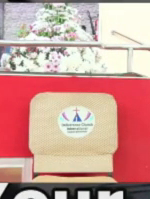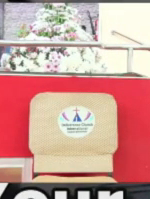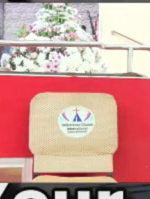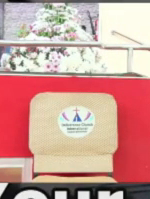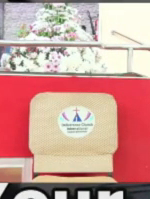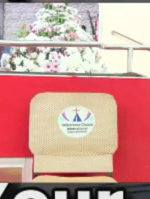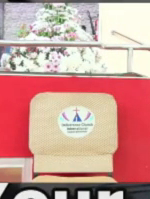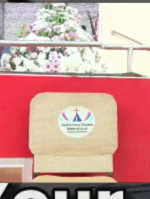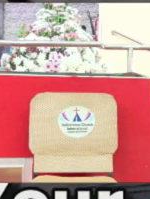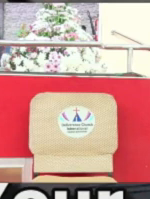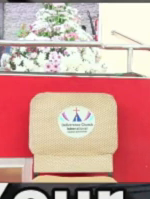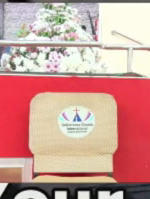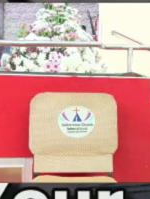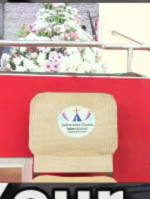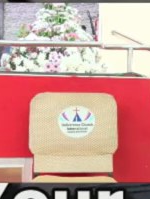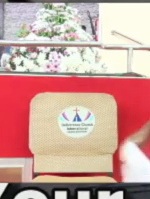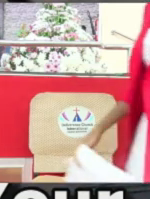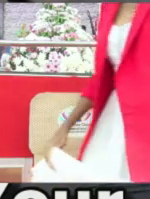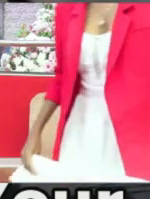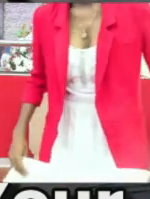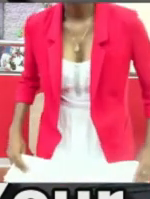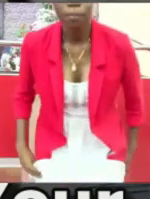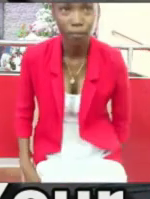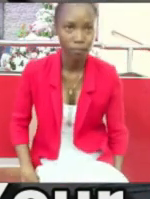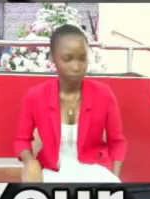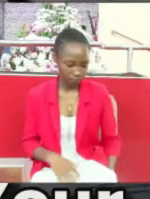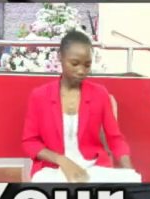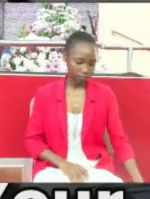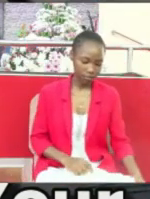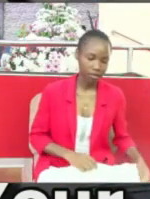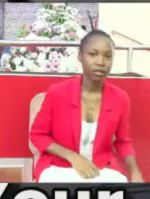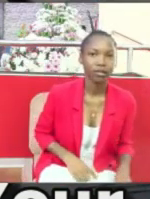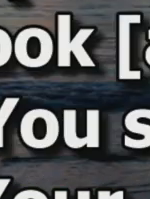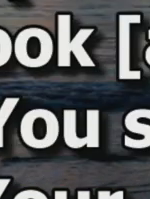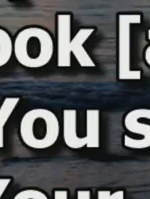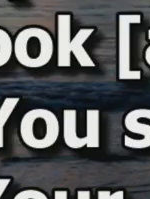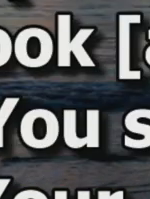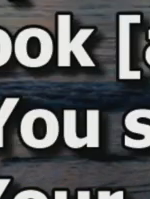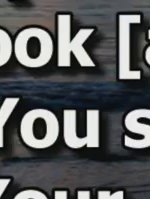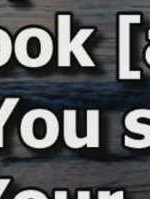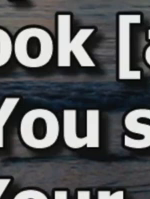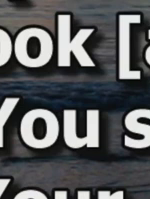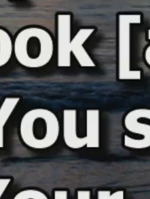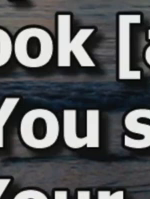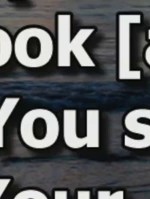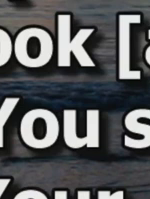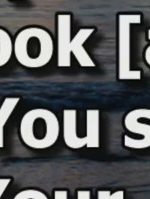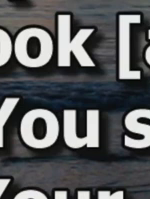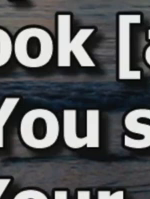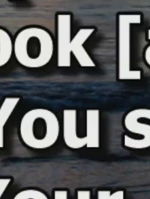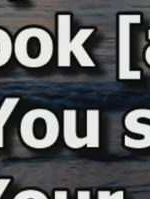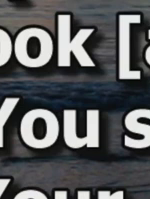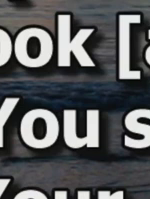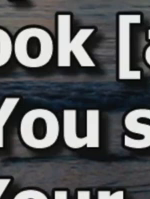new beginning. Hivyo basi tunapoamua kuichukua. Let us follow Jesus as king of our lives with joy. Tufuate Yesu kama kiongozi. As he